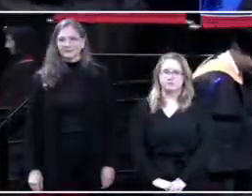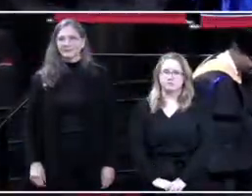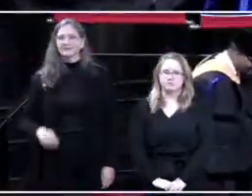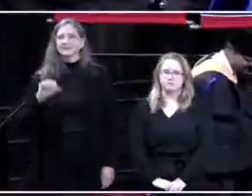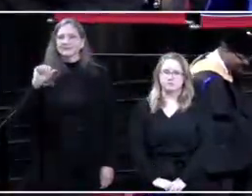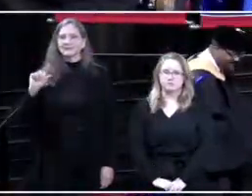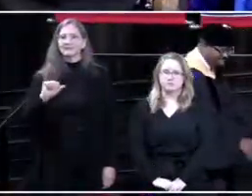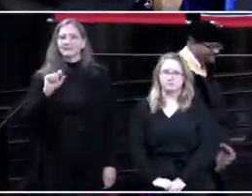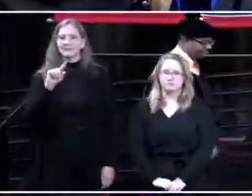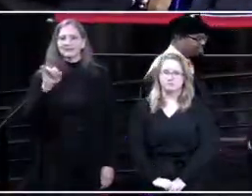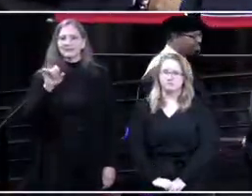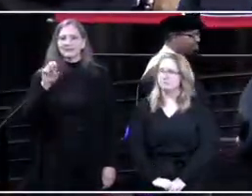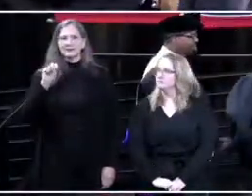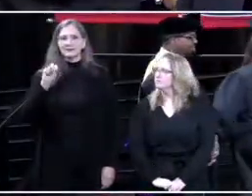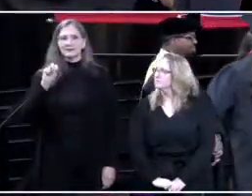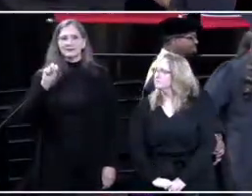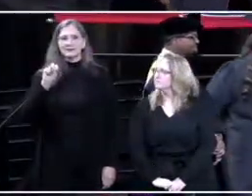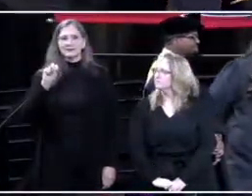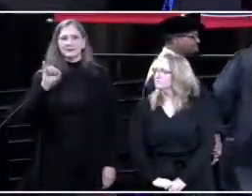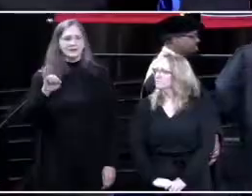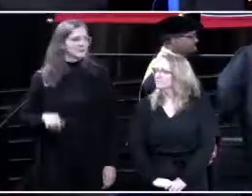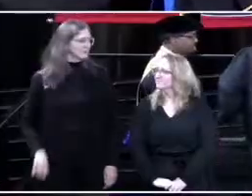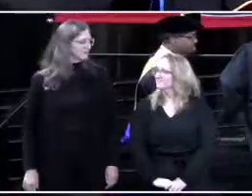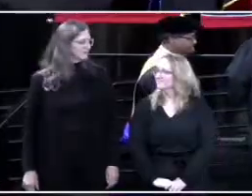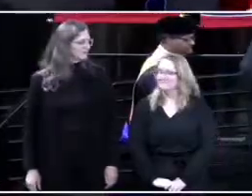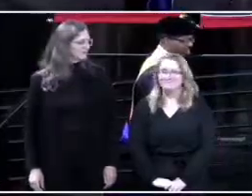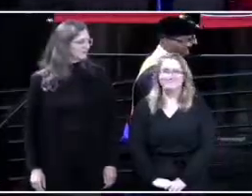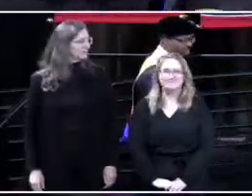Amanda Zabisky.